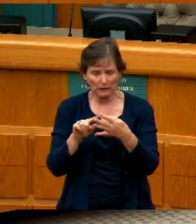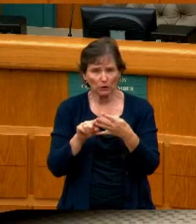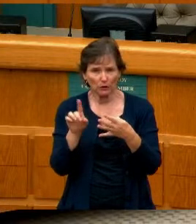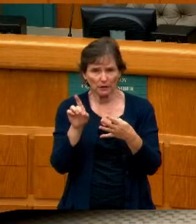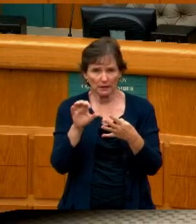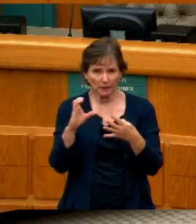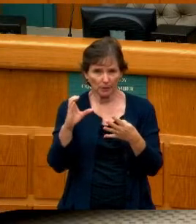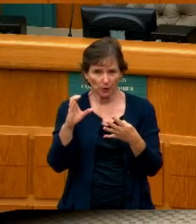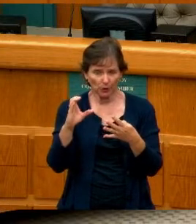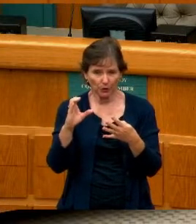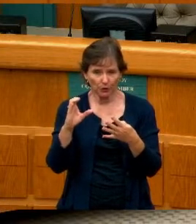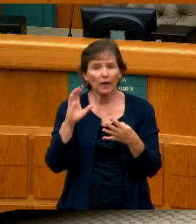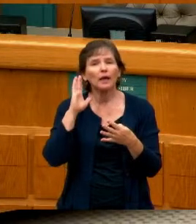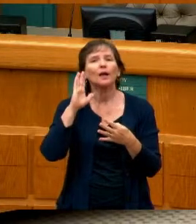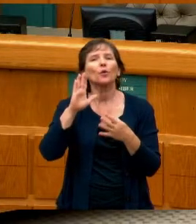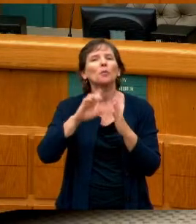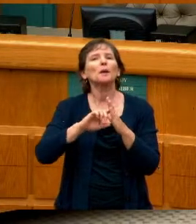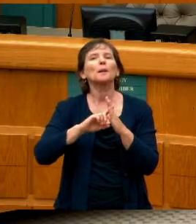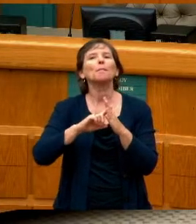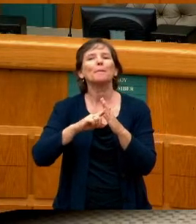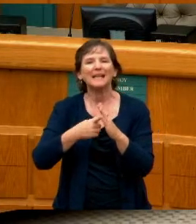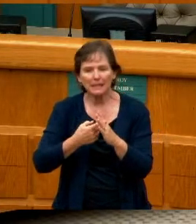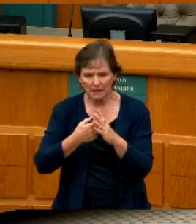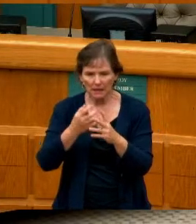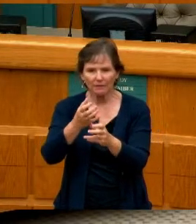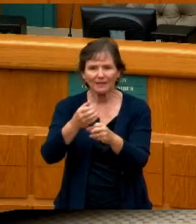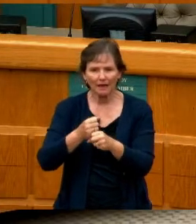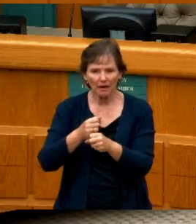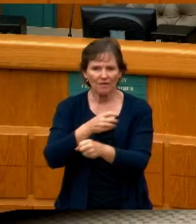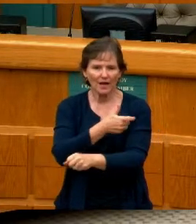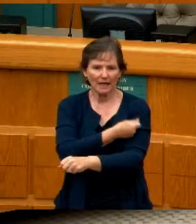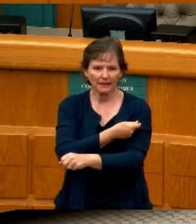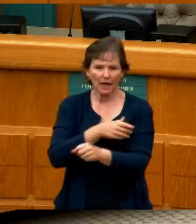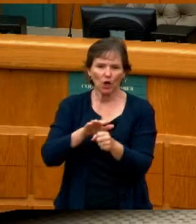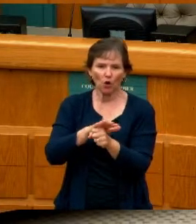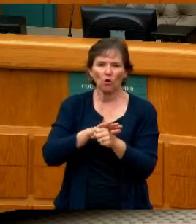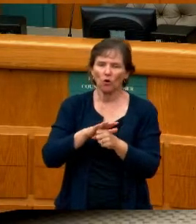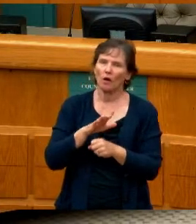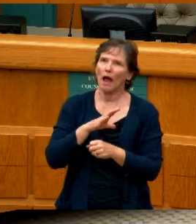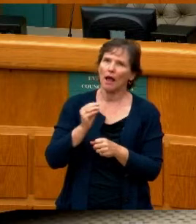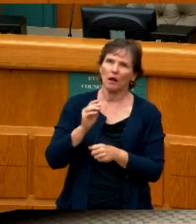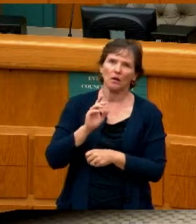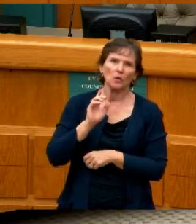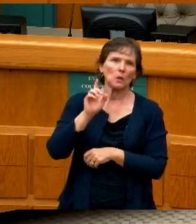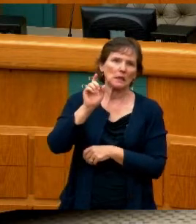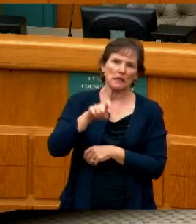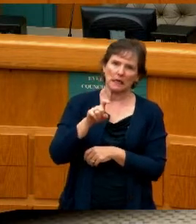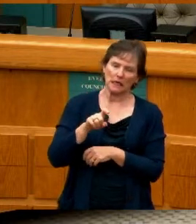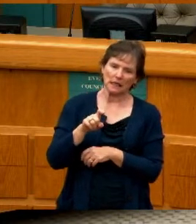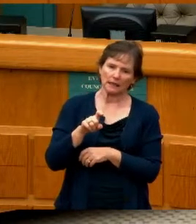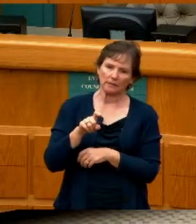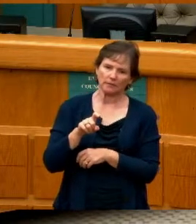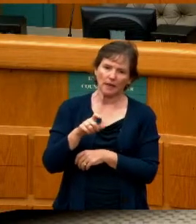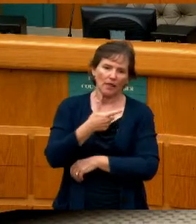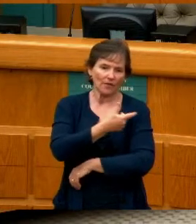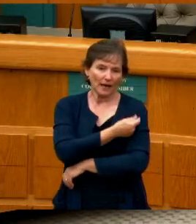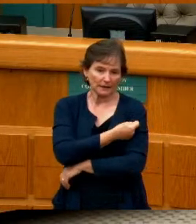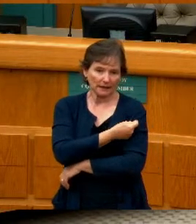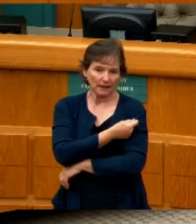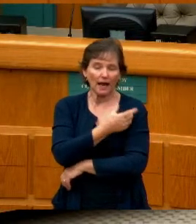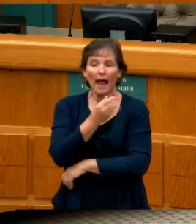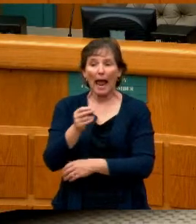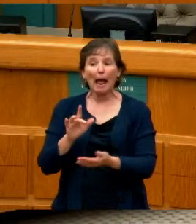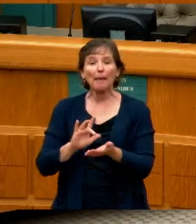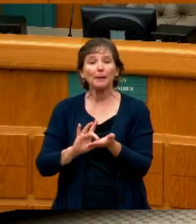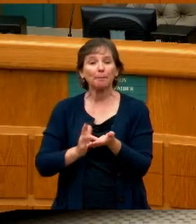vaccine earmarked for the healthcare workers initially, it is the beginning of doses arriving in our community and something that is